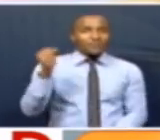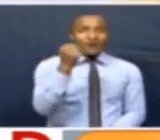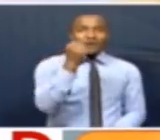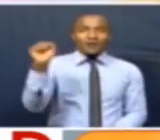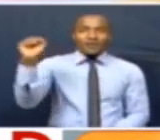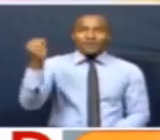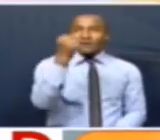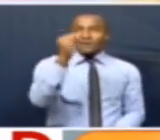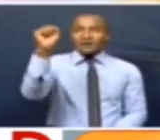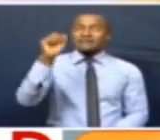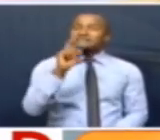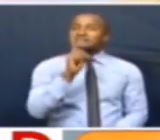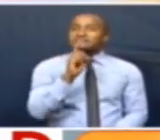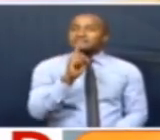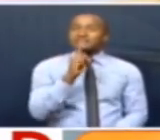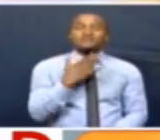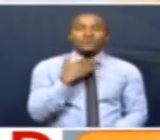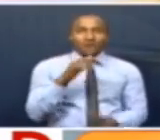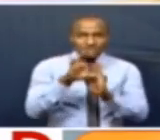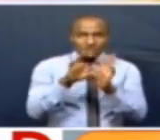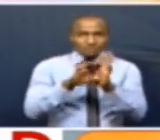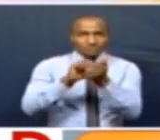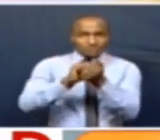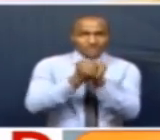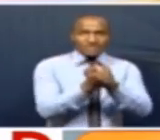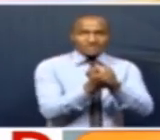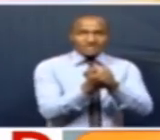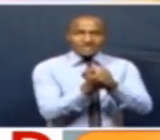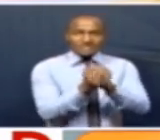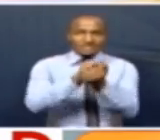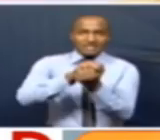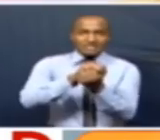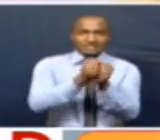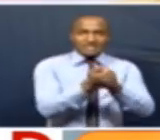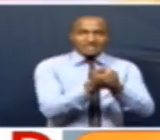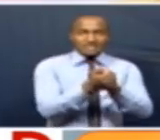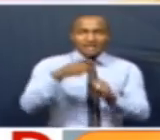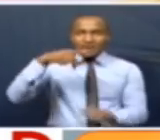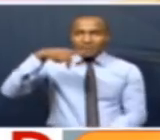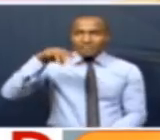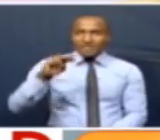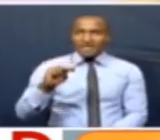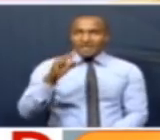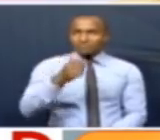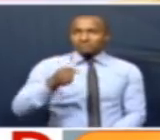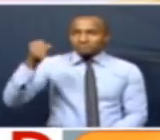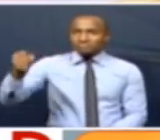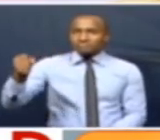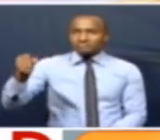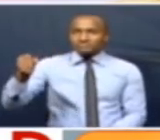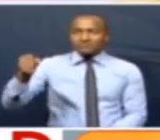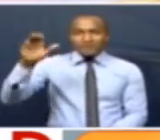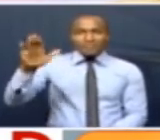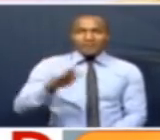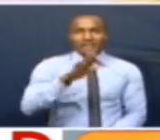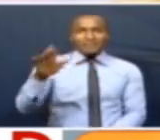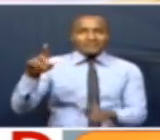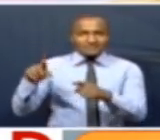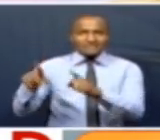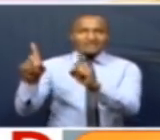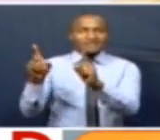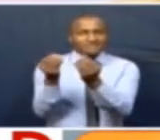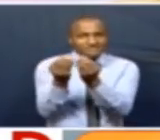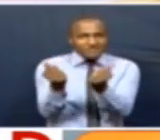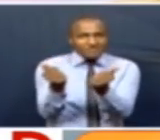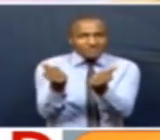huko wanasema ati wanataka kubadilisha katiba tutengeneze ati prime minister mwenye atachukuliwa bunge. Na wabunge wachache